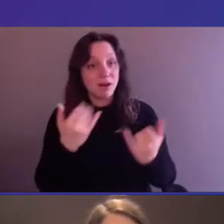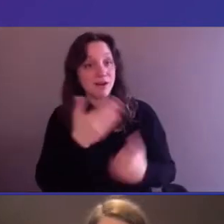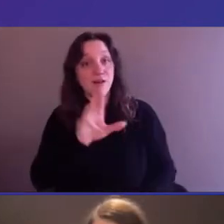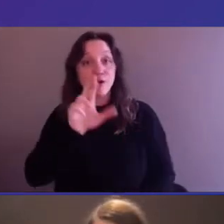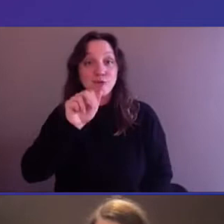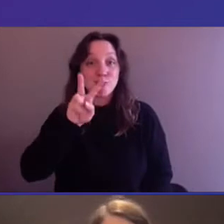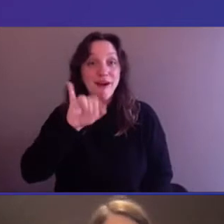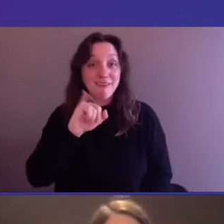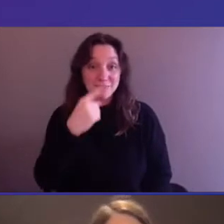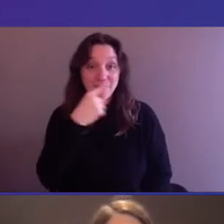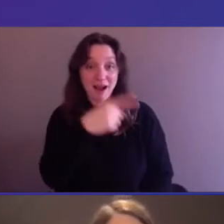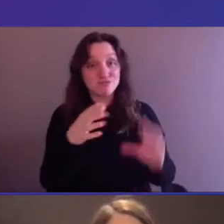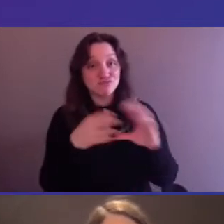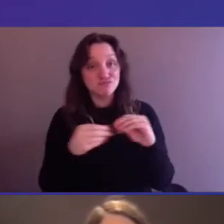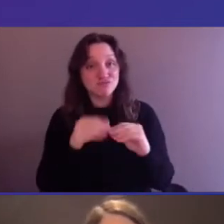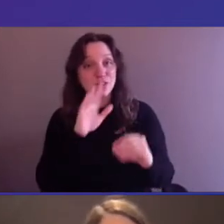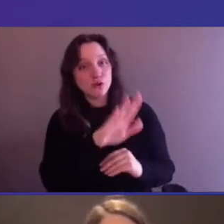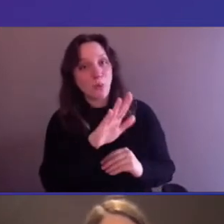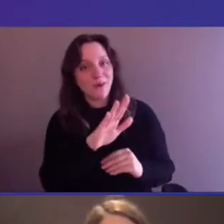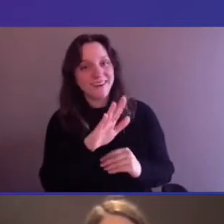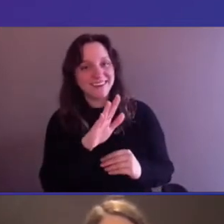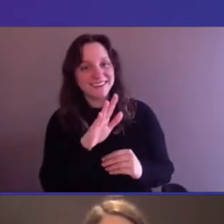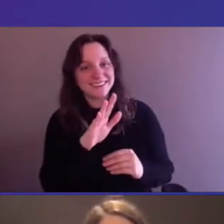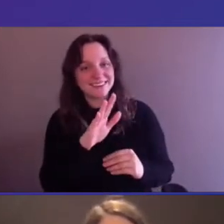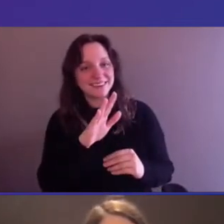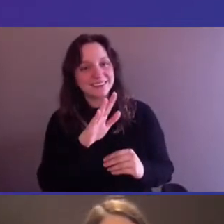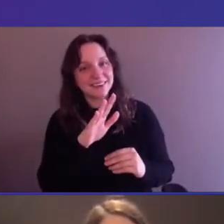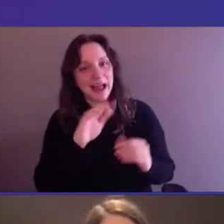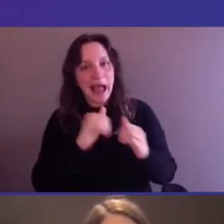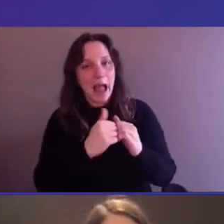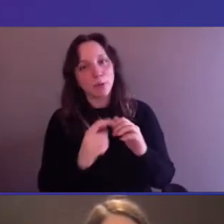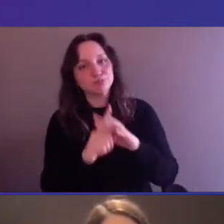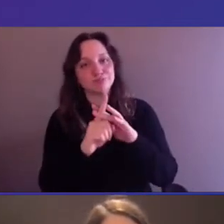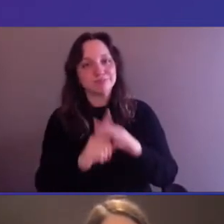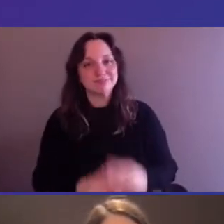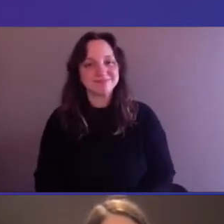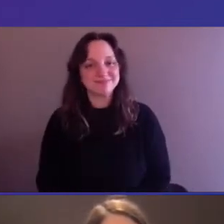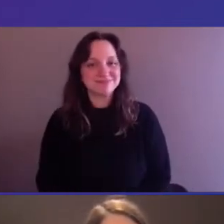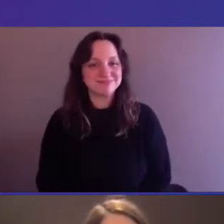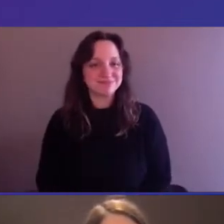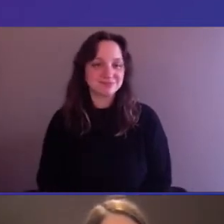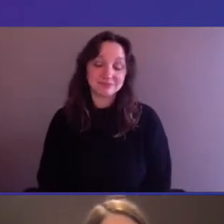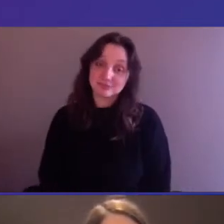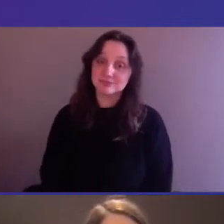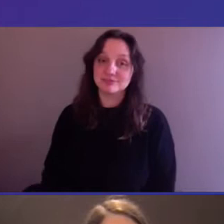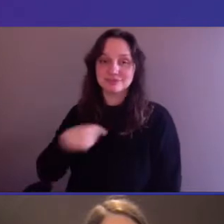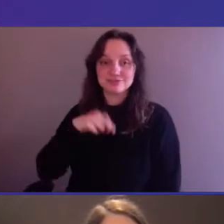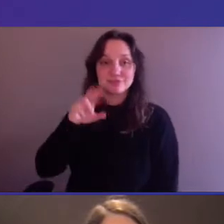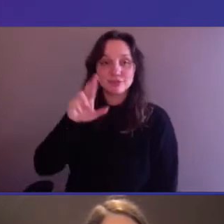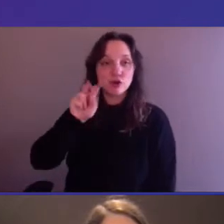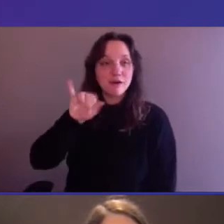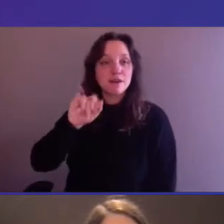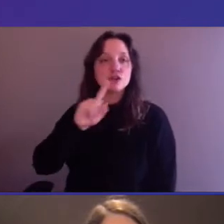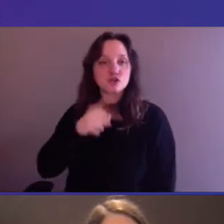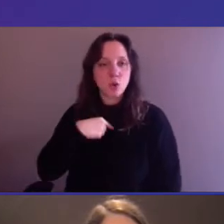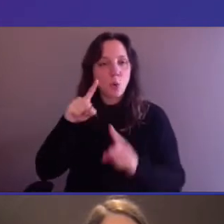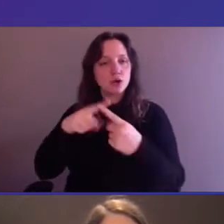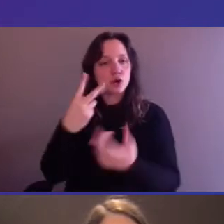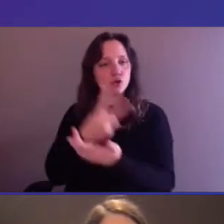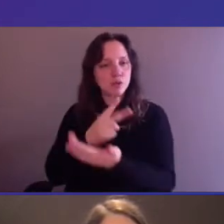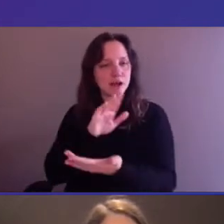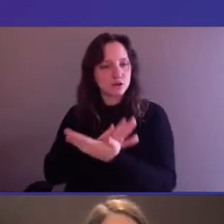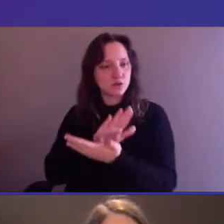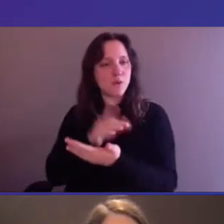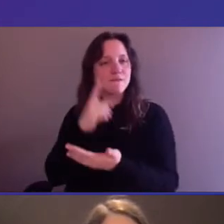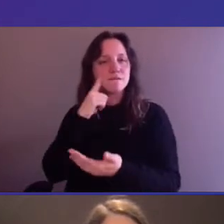give us your story or Sure. What happened to you? Sure. So, I went to graduate school first for